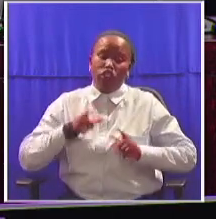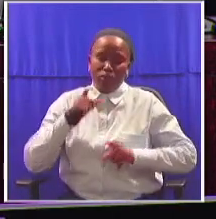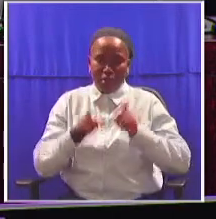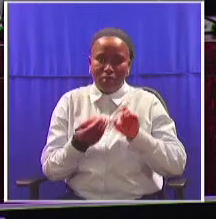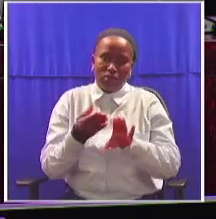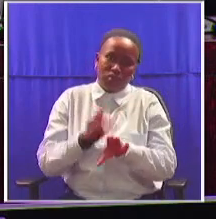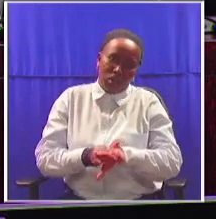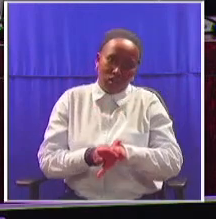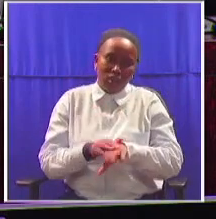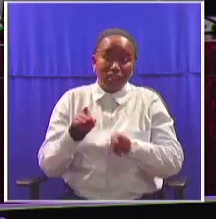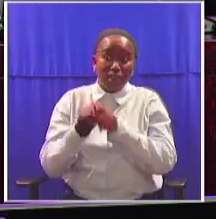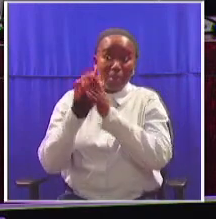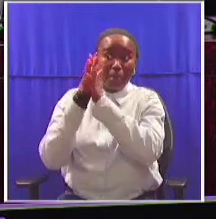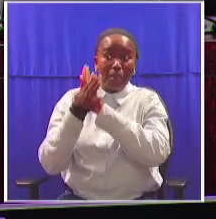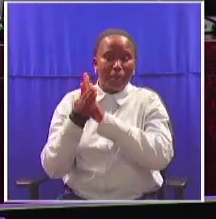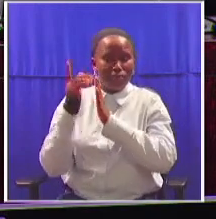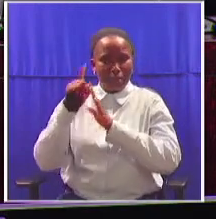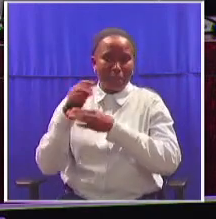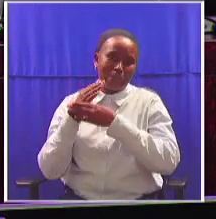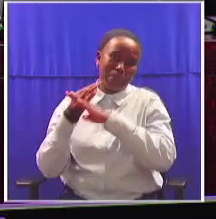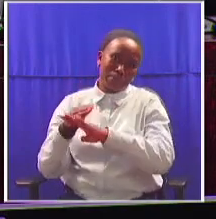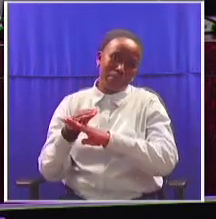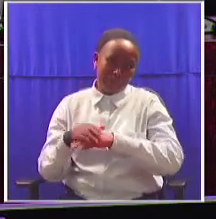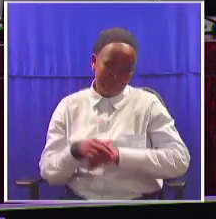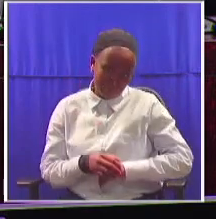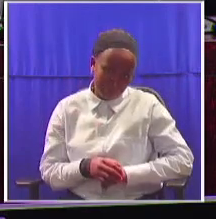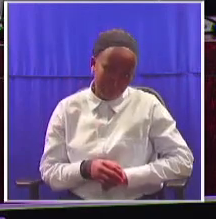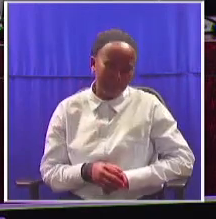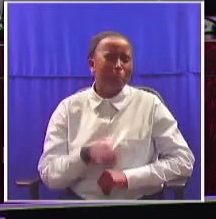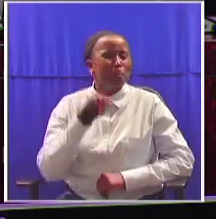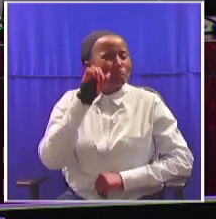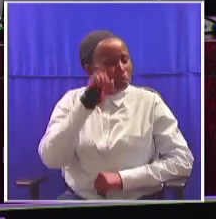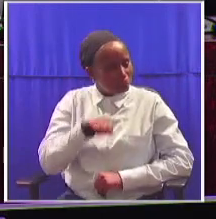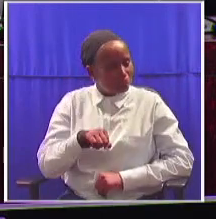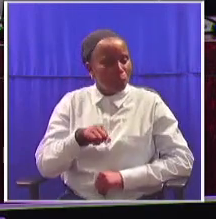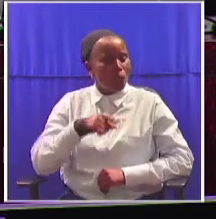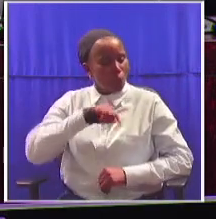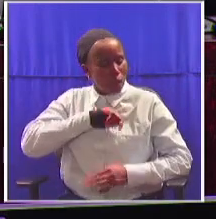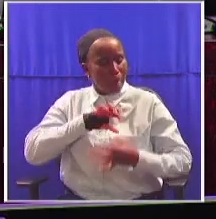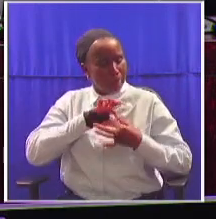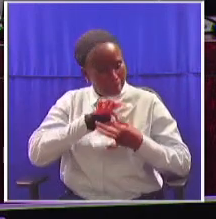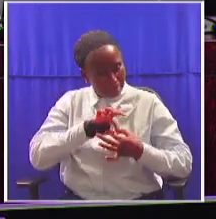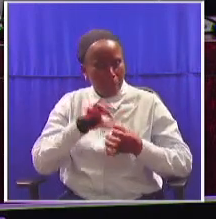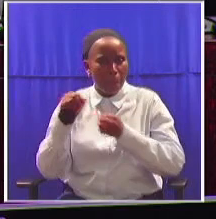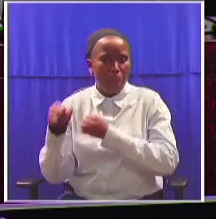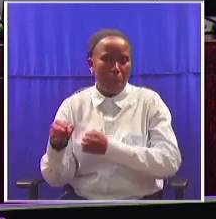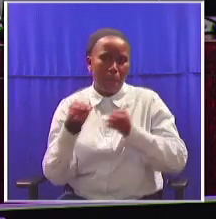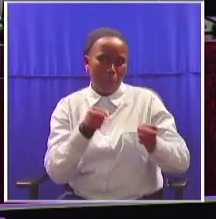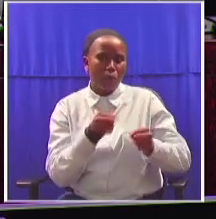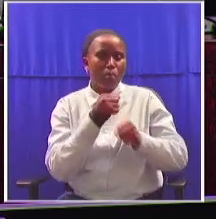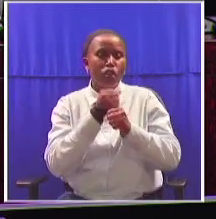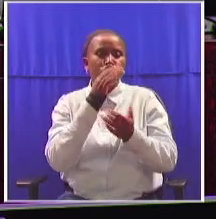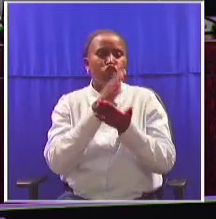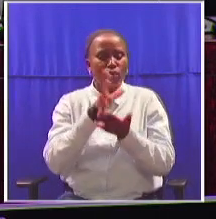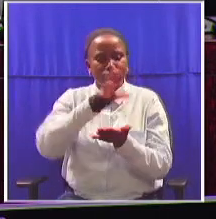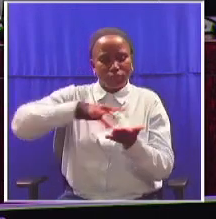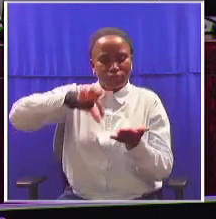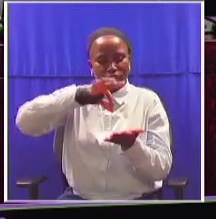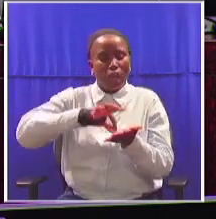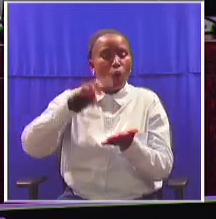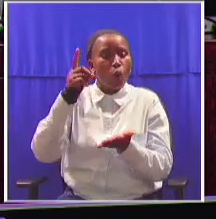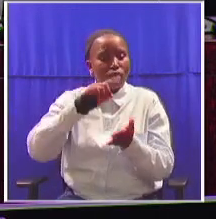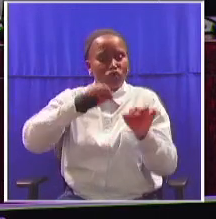done. We remain committed to ensure the implementation of the peace agreement